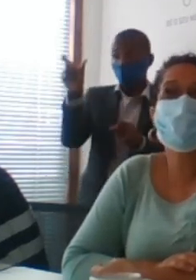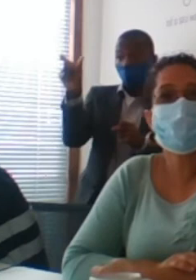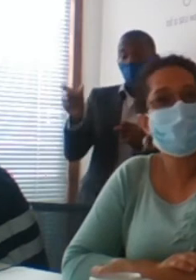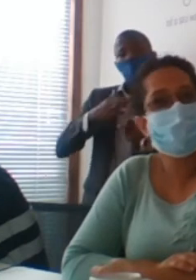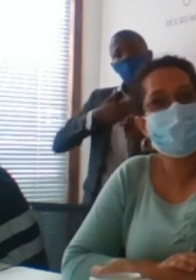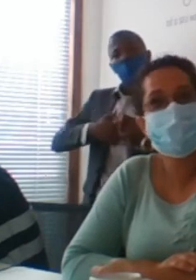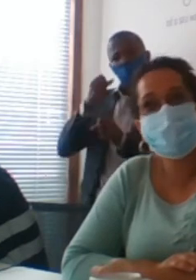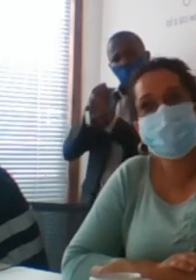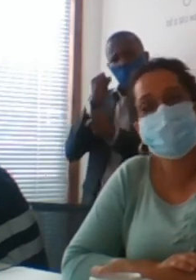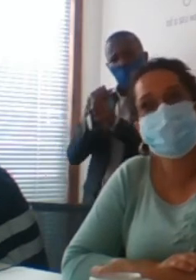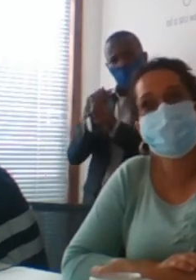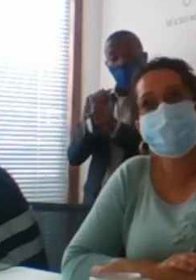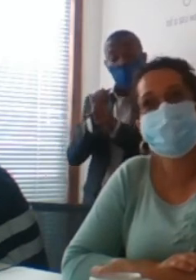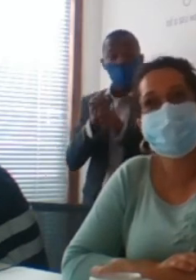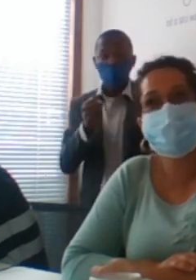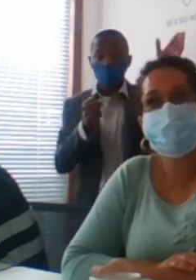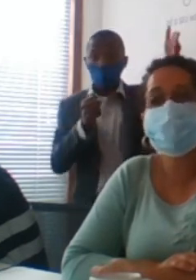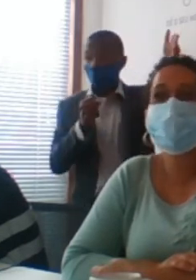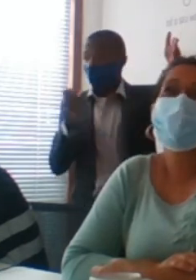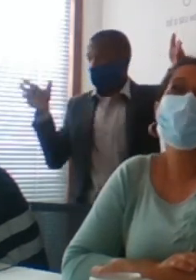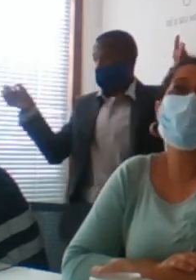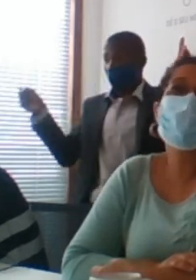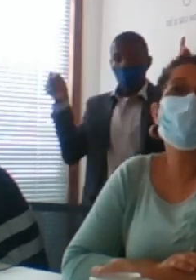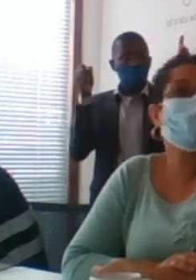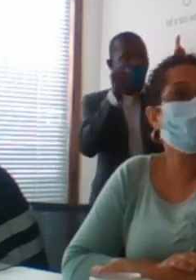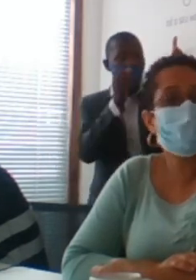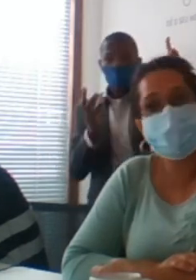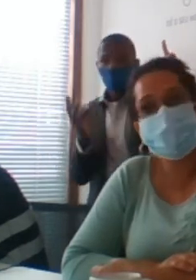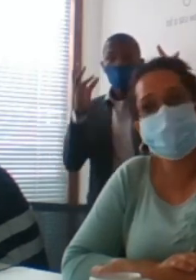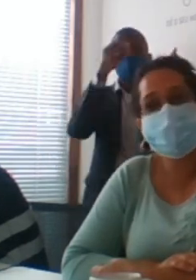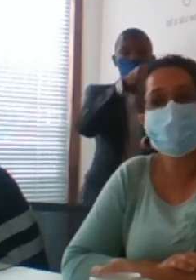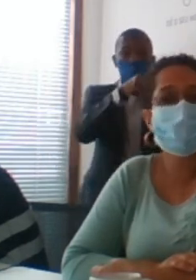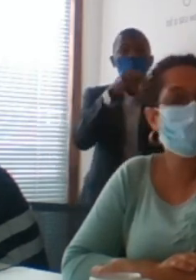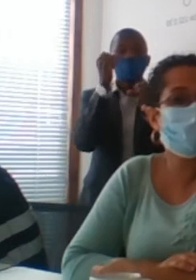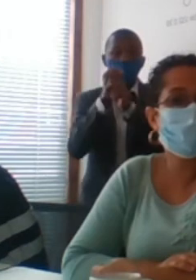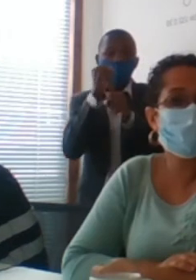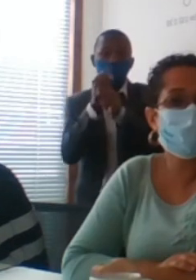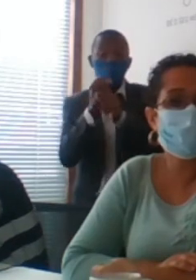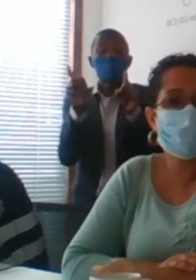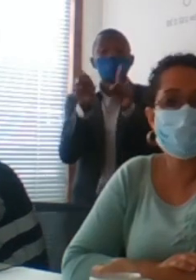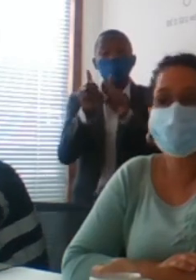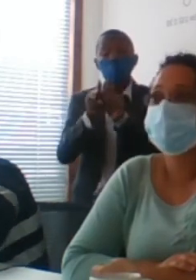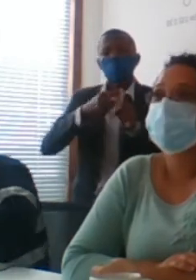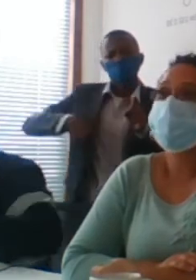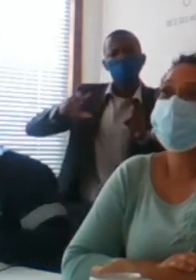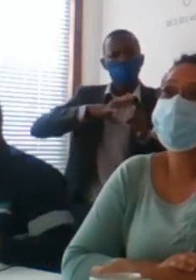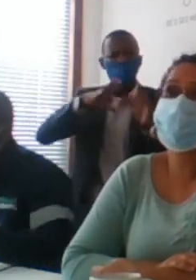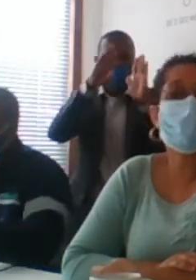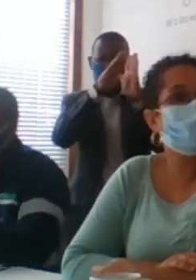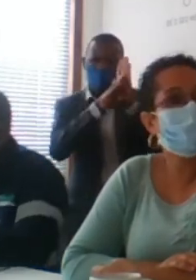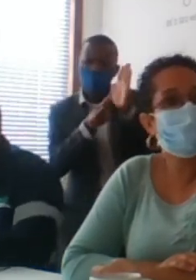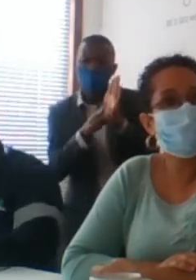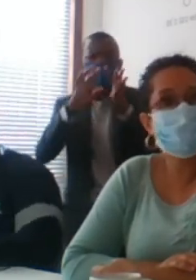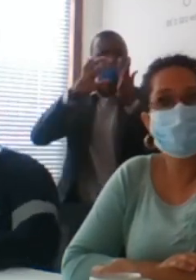doing cognitive ability assessments. We are doing verbal reasoning, problem solving assessments,